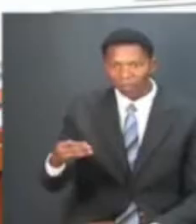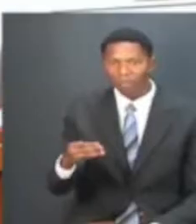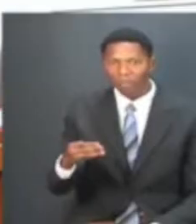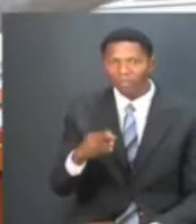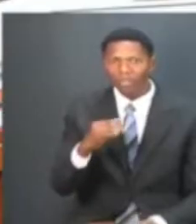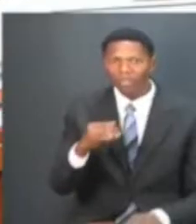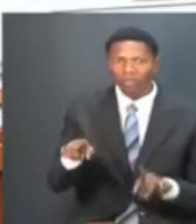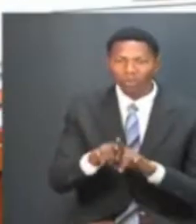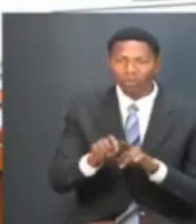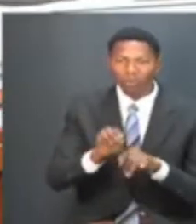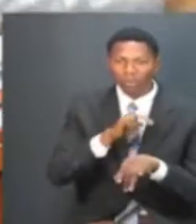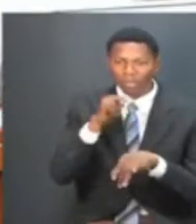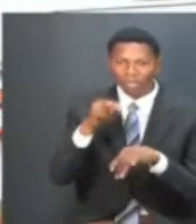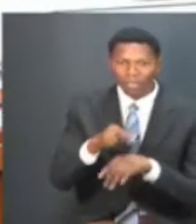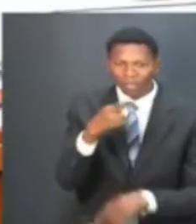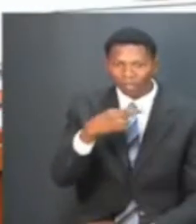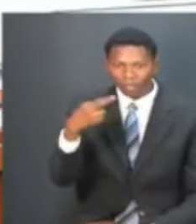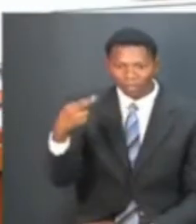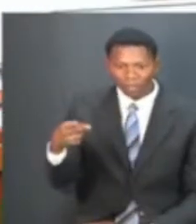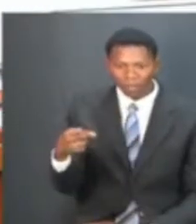resources